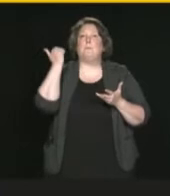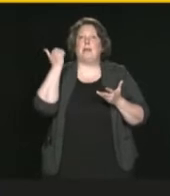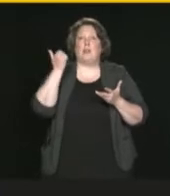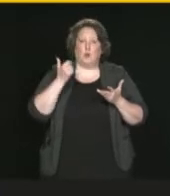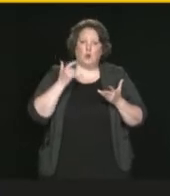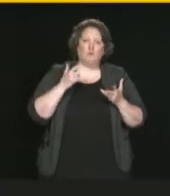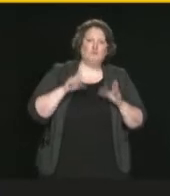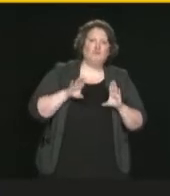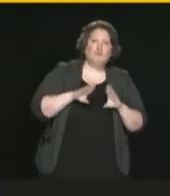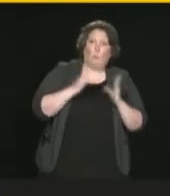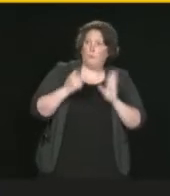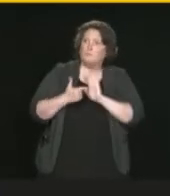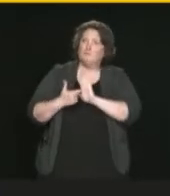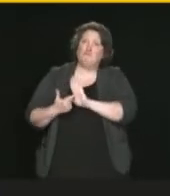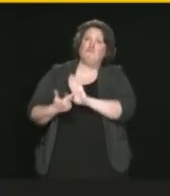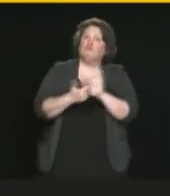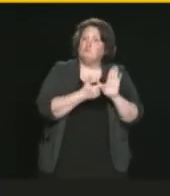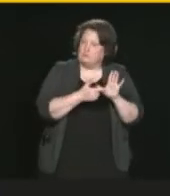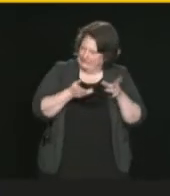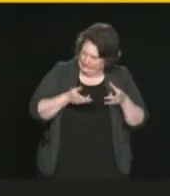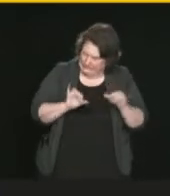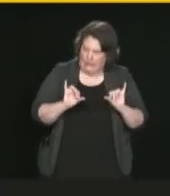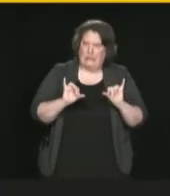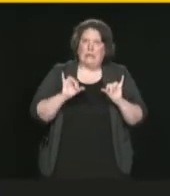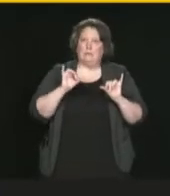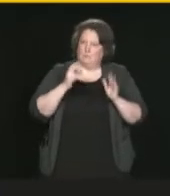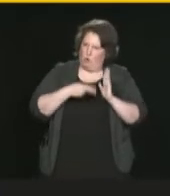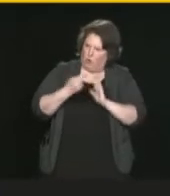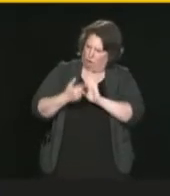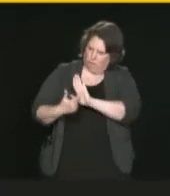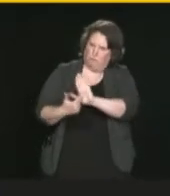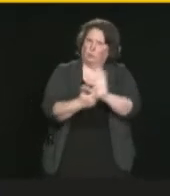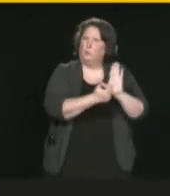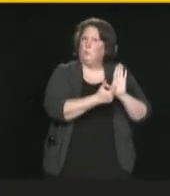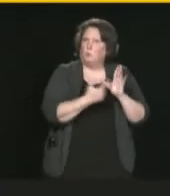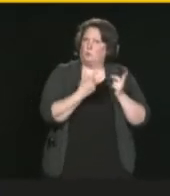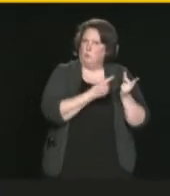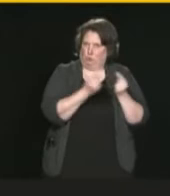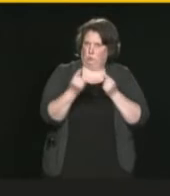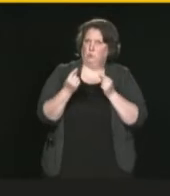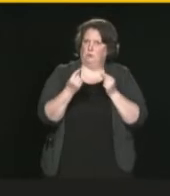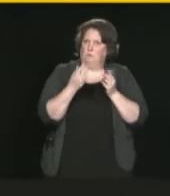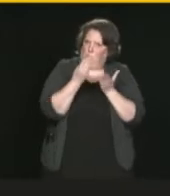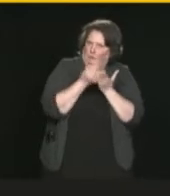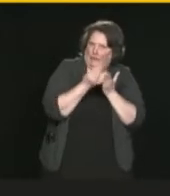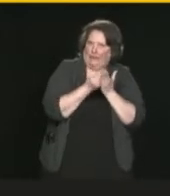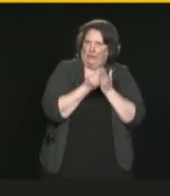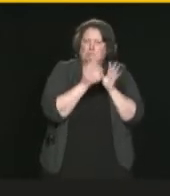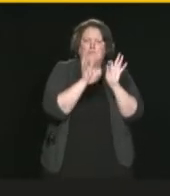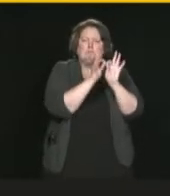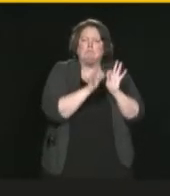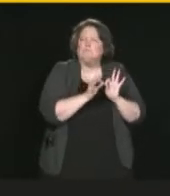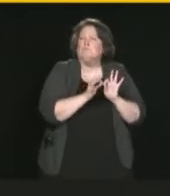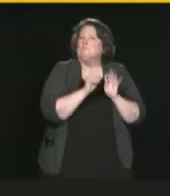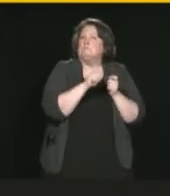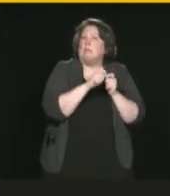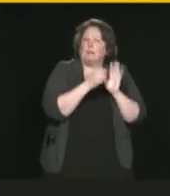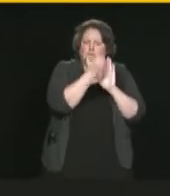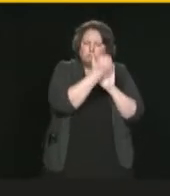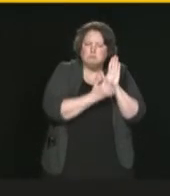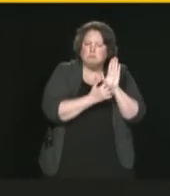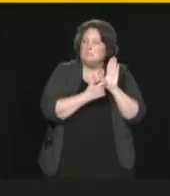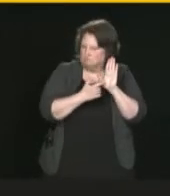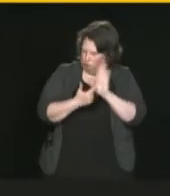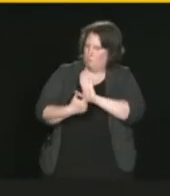transparent with Canadians, but people must not expect we'll have an absolutely clear idea of what's going to happen on January 1st,